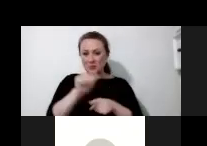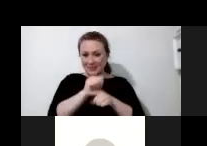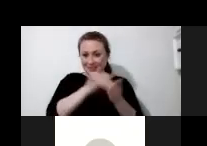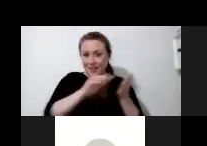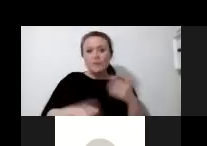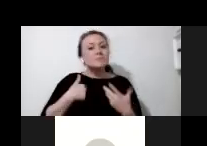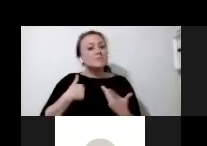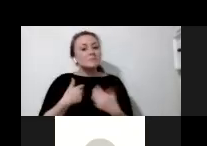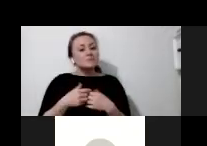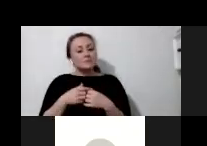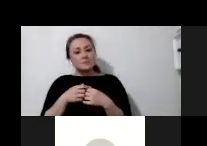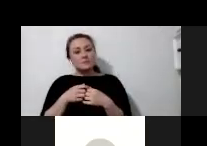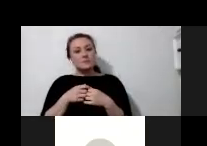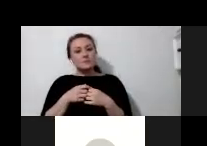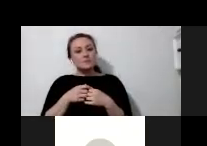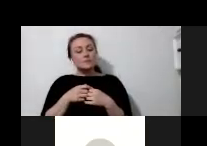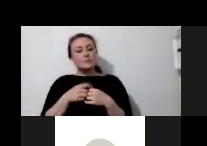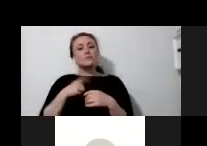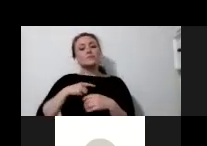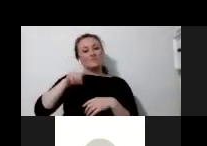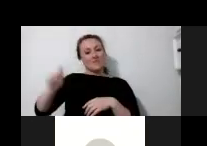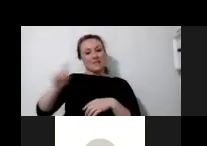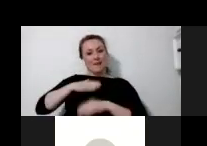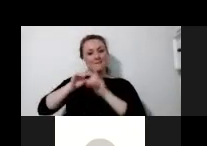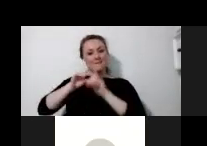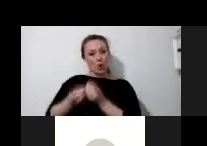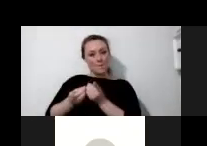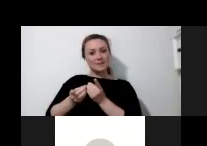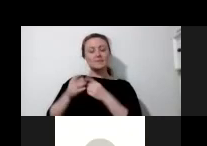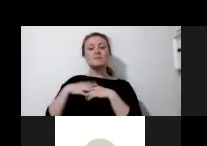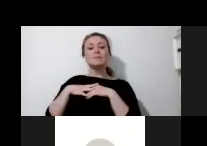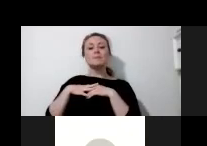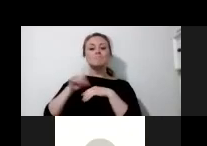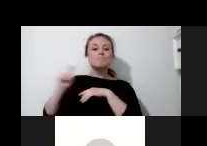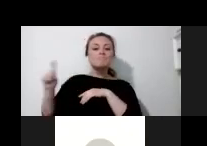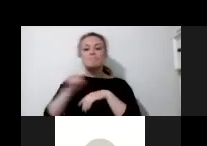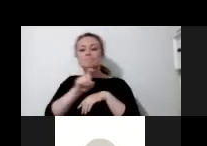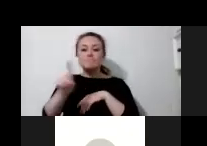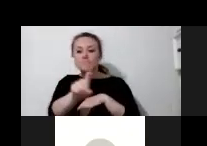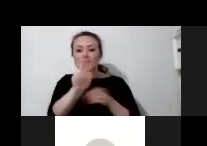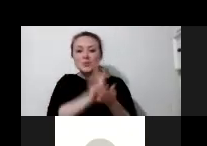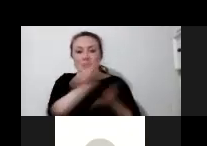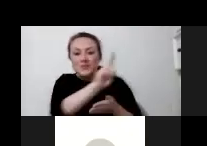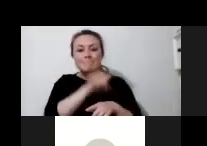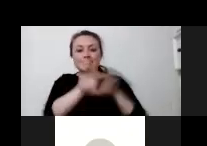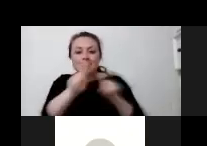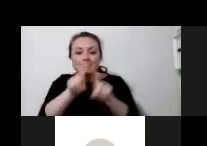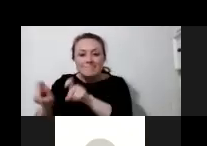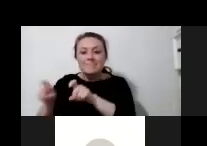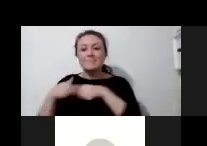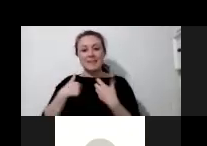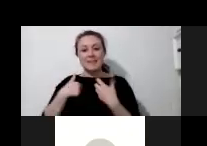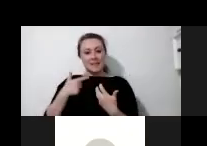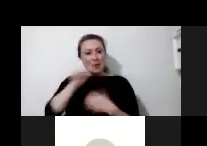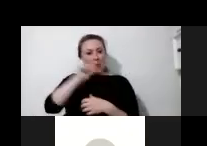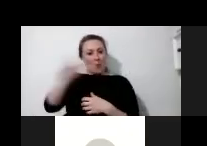ask. And I initially asked in my department. I went around the university, and everybody said, well, I don't